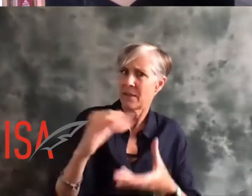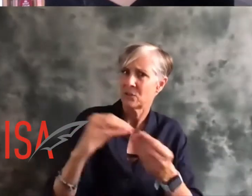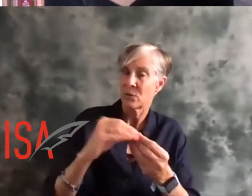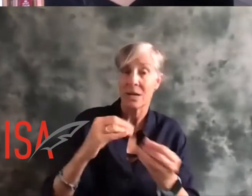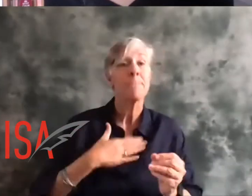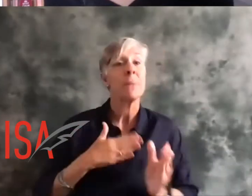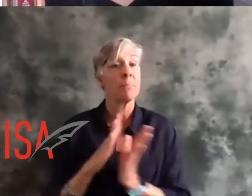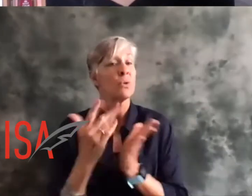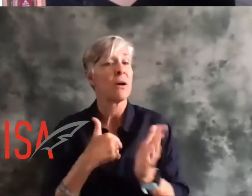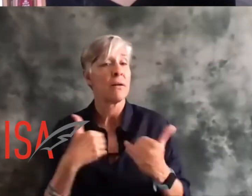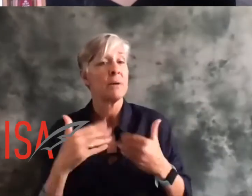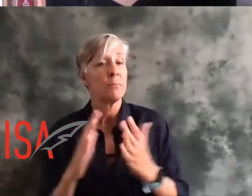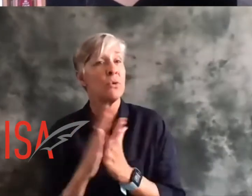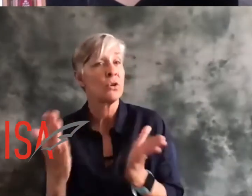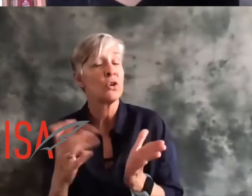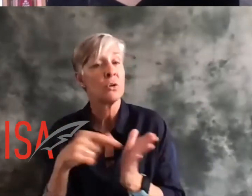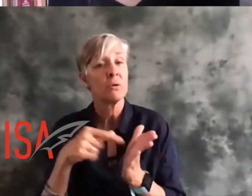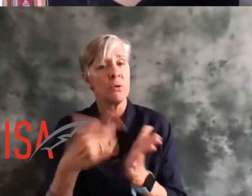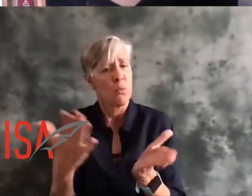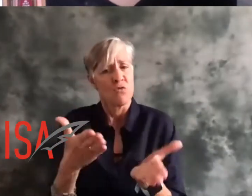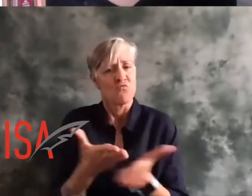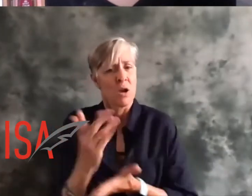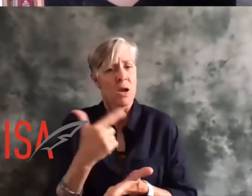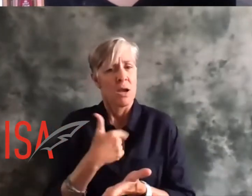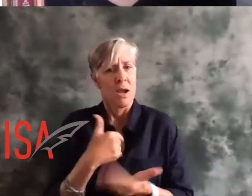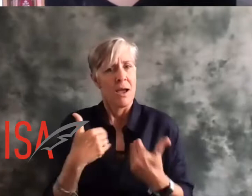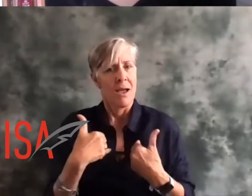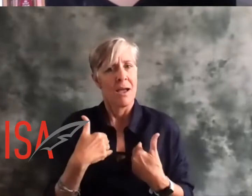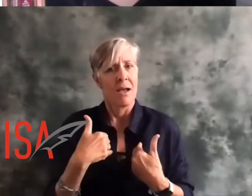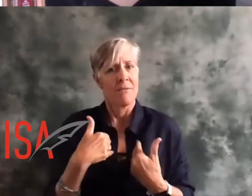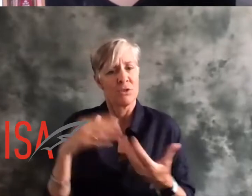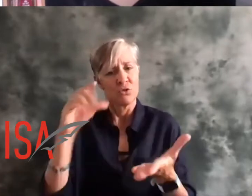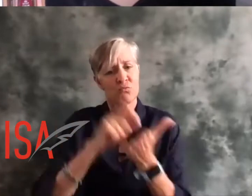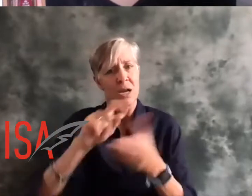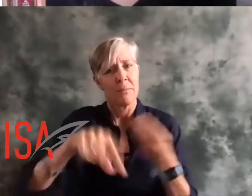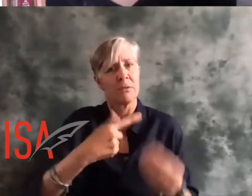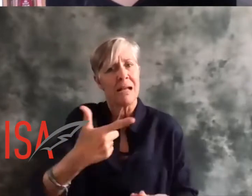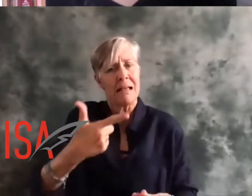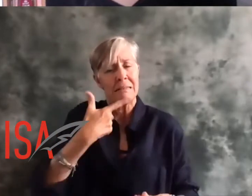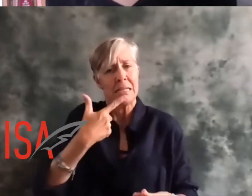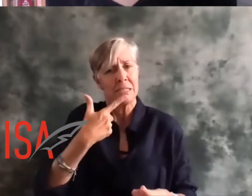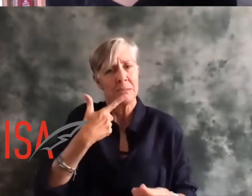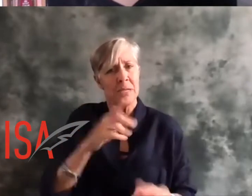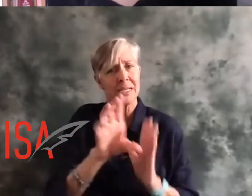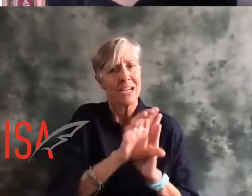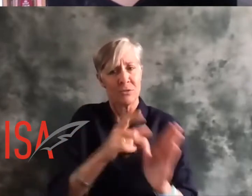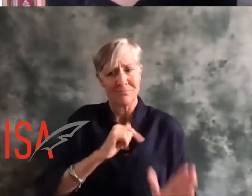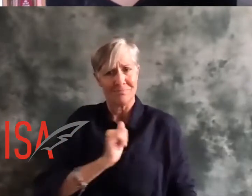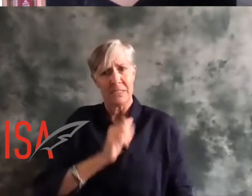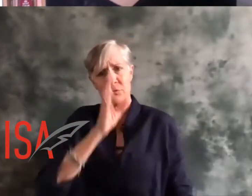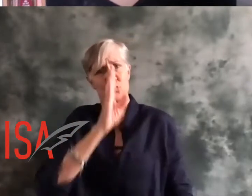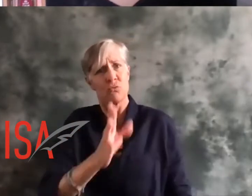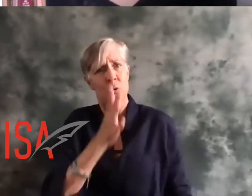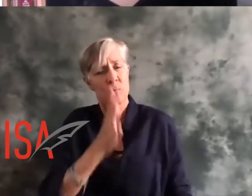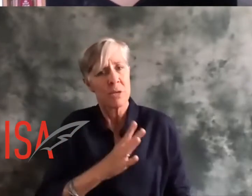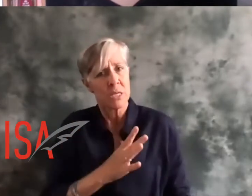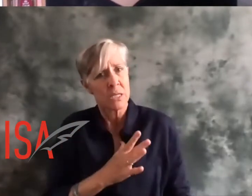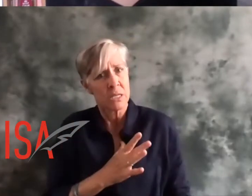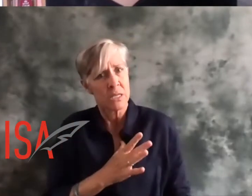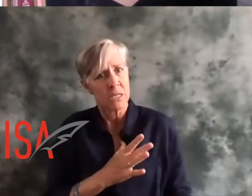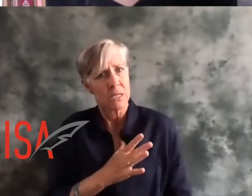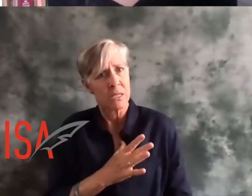book, is that what right did I have to write a lesbian character as a heterosexual woman? And this is where these